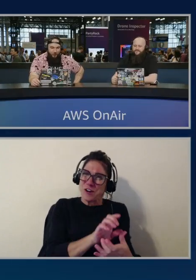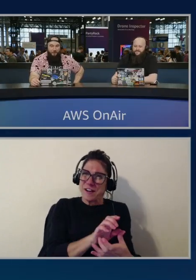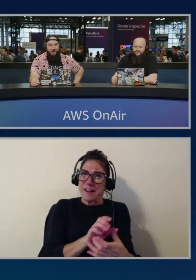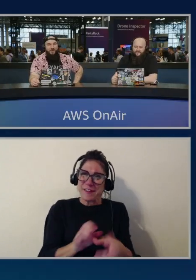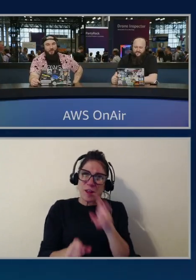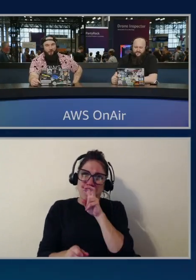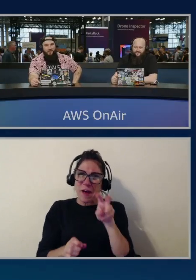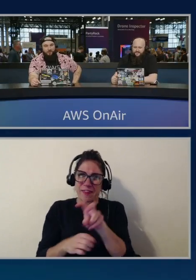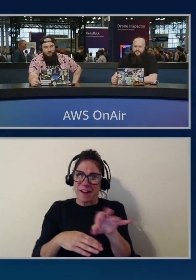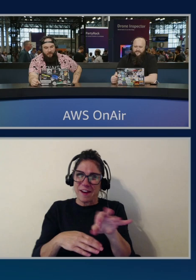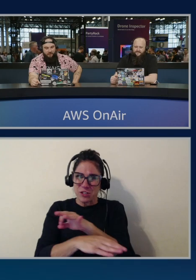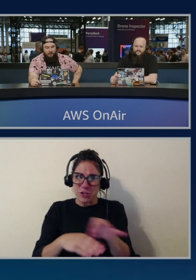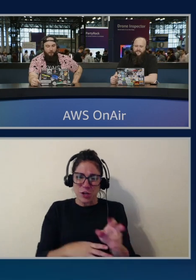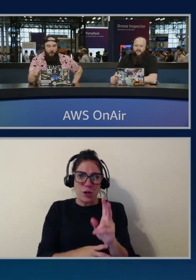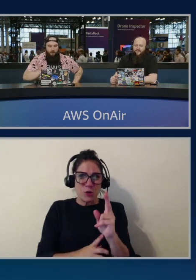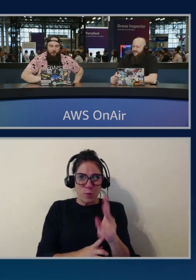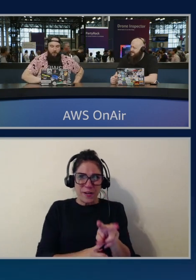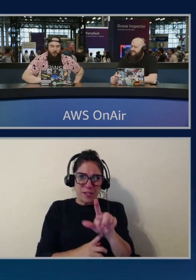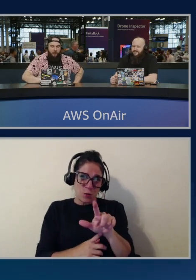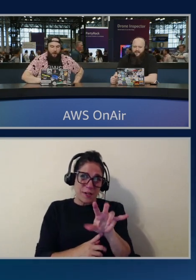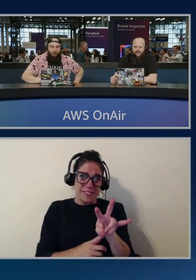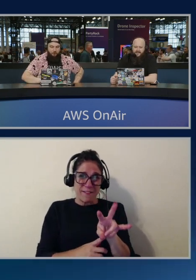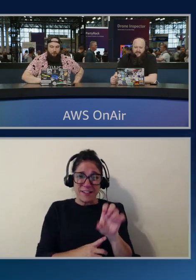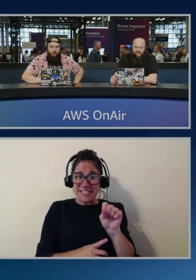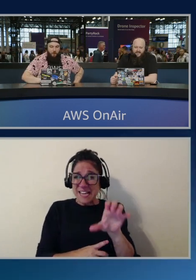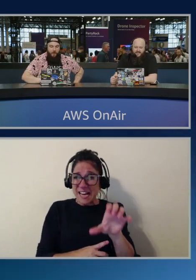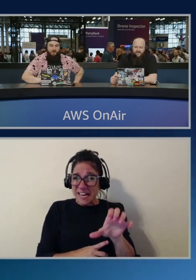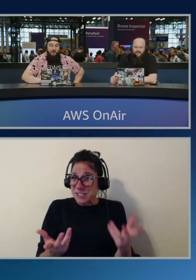in 2 minutes and 27 seconds? Probably.